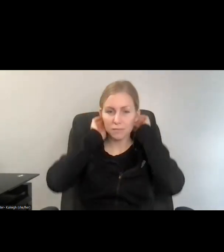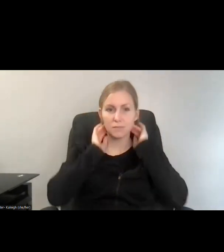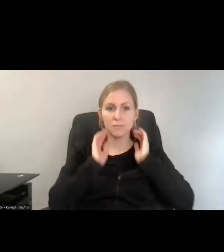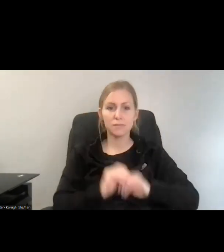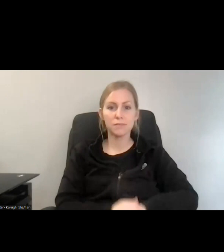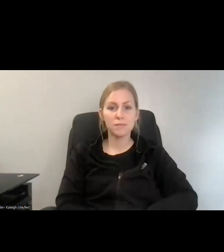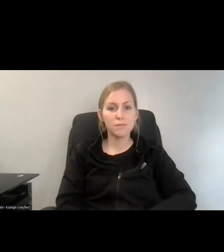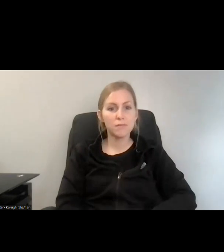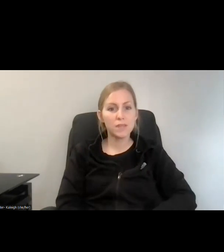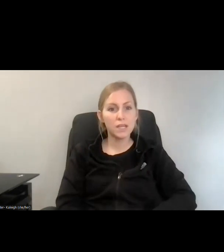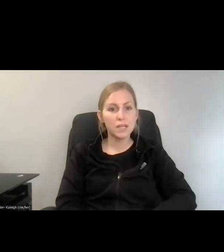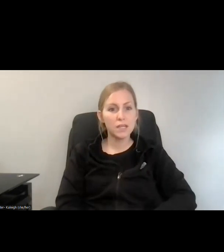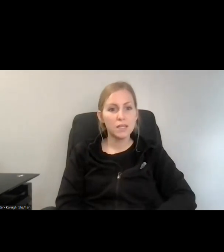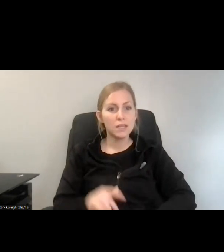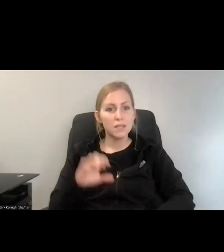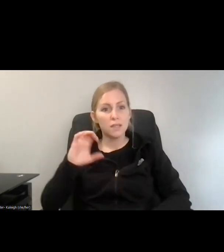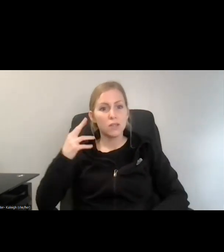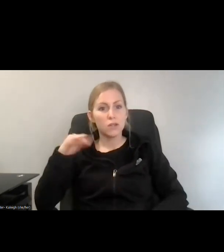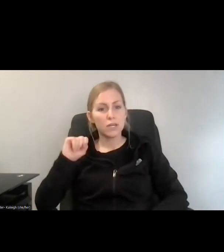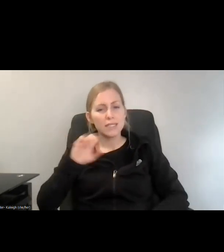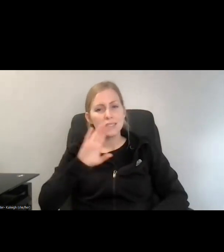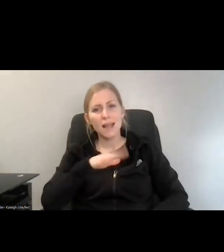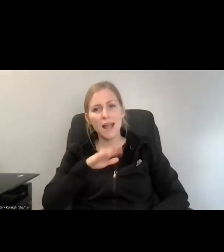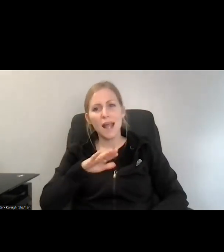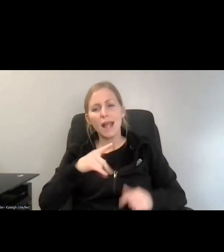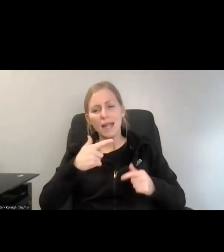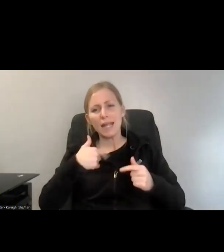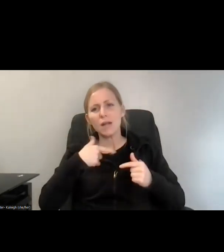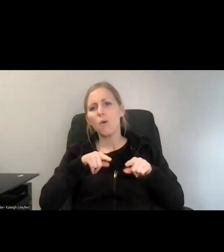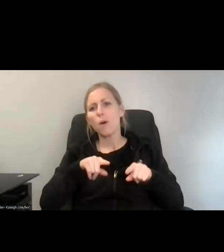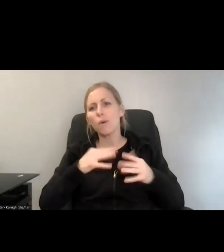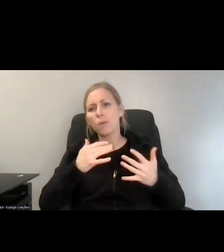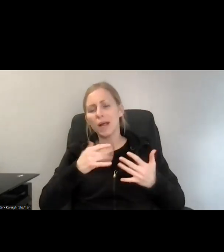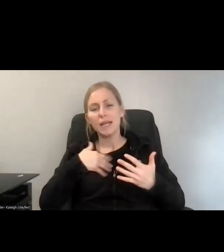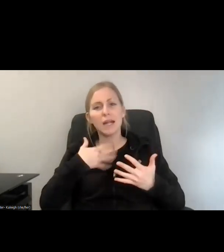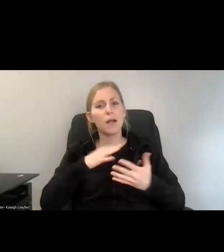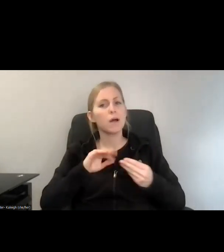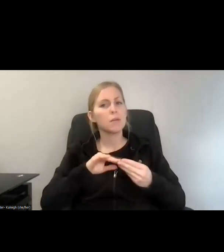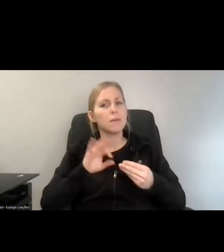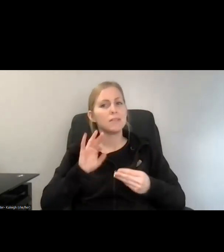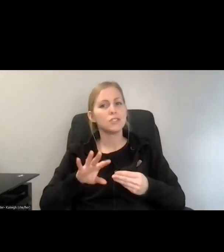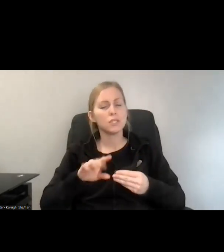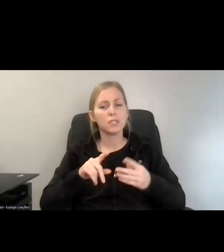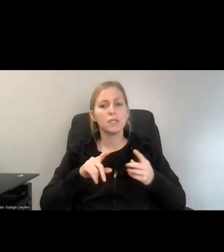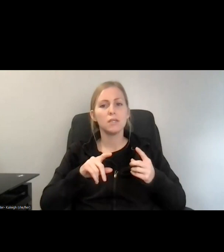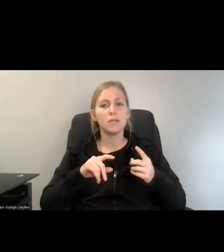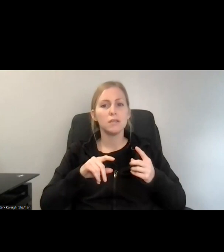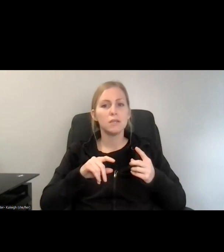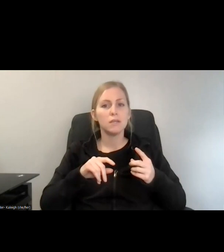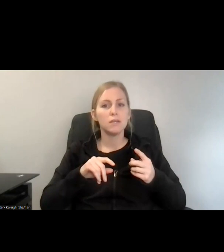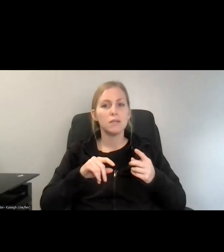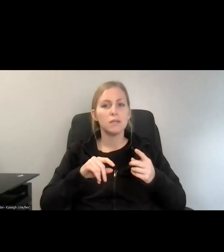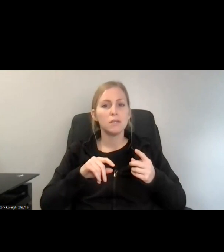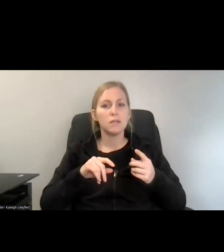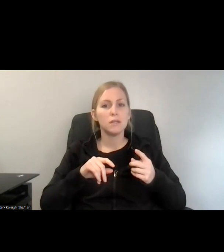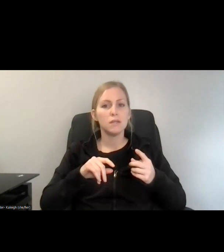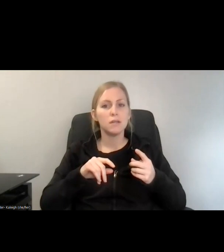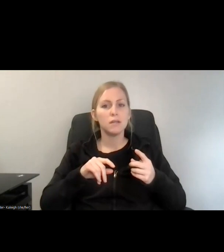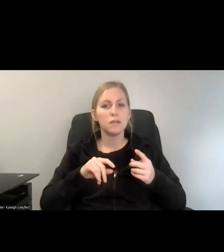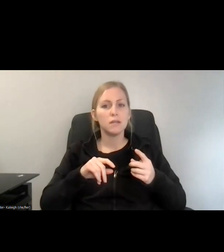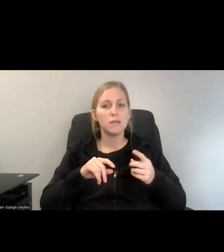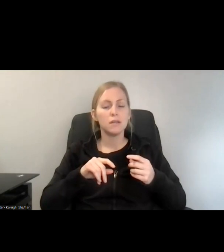Hey, George, while we're waiting, I would like to mention, you know,